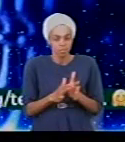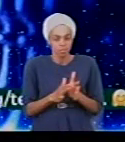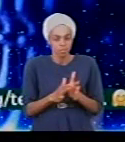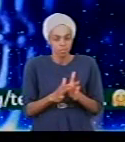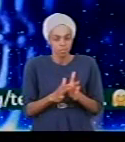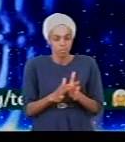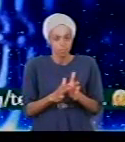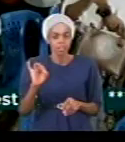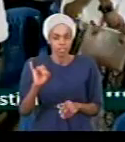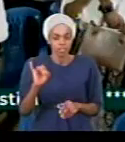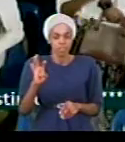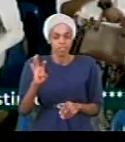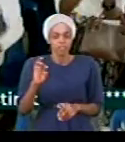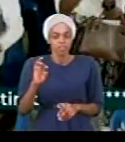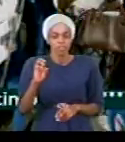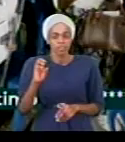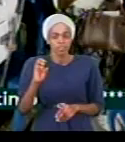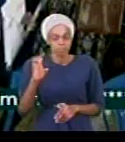Where are you? Where are you?